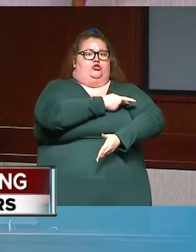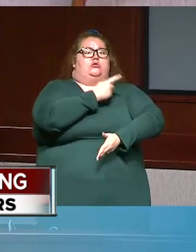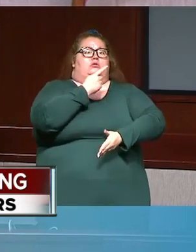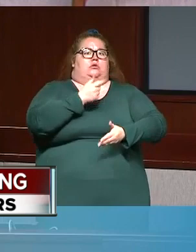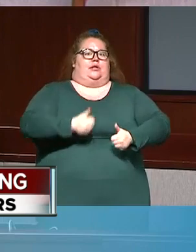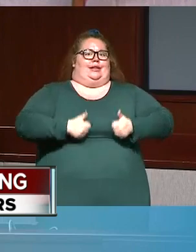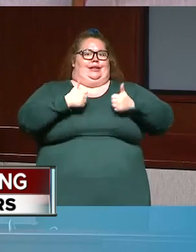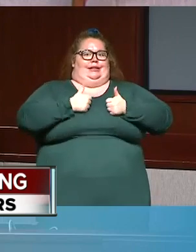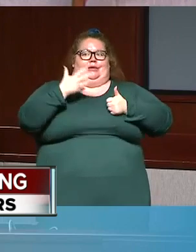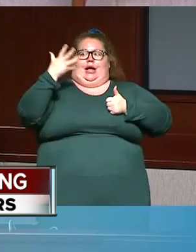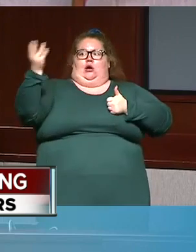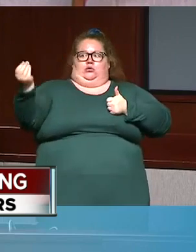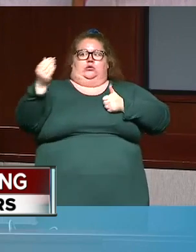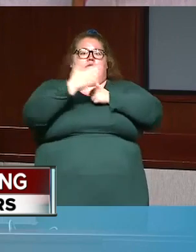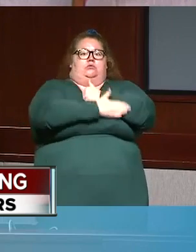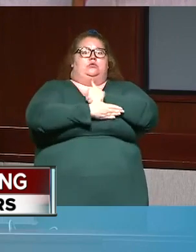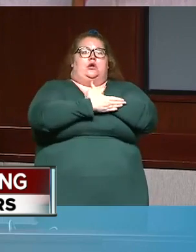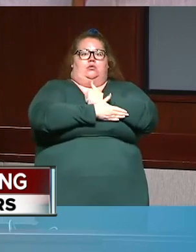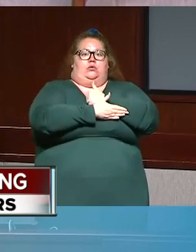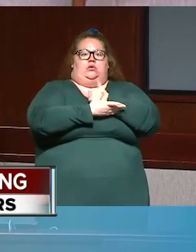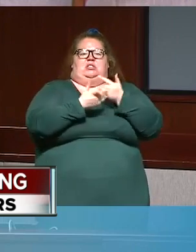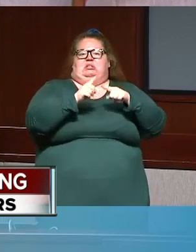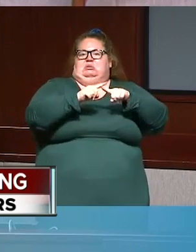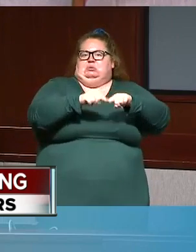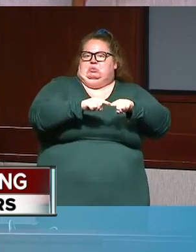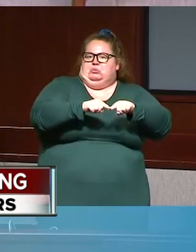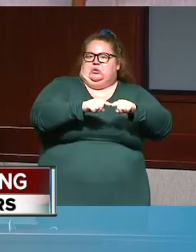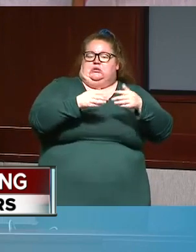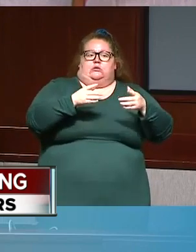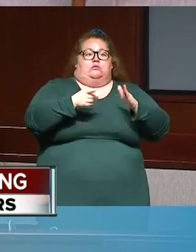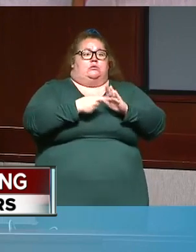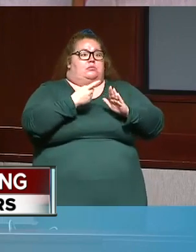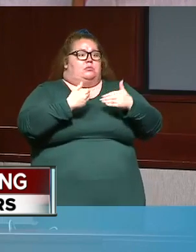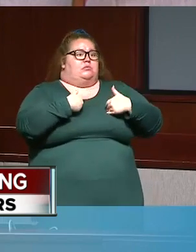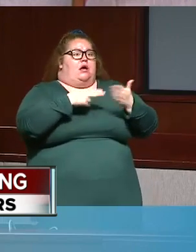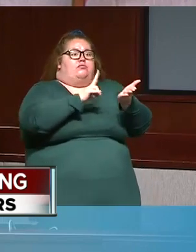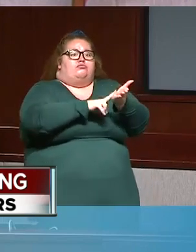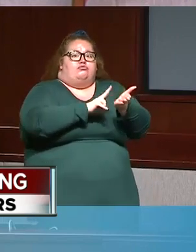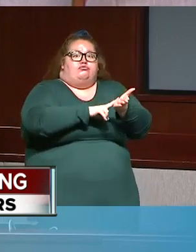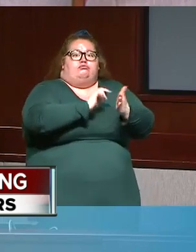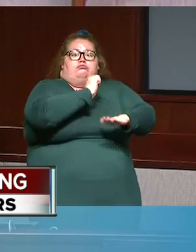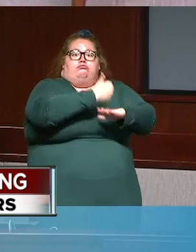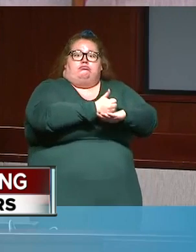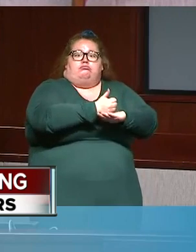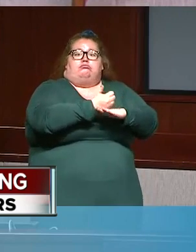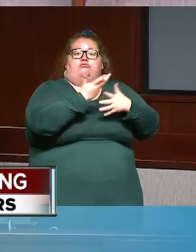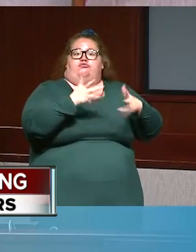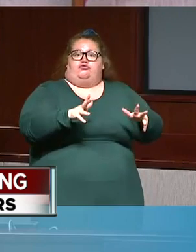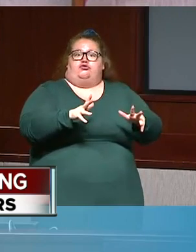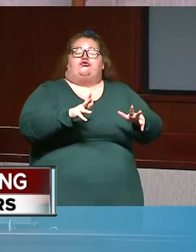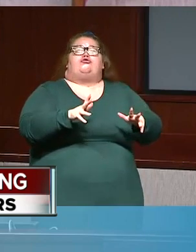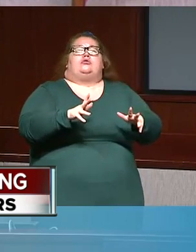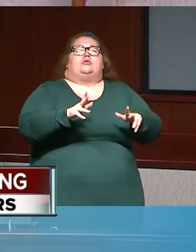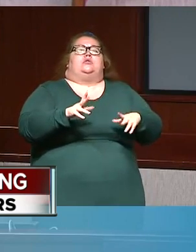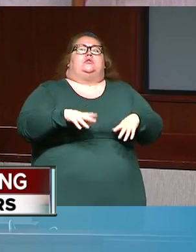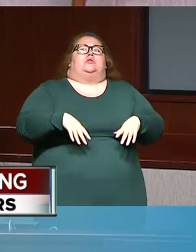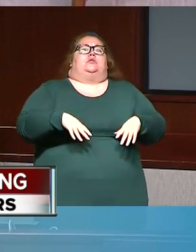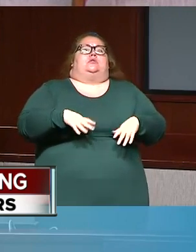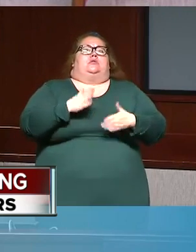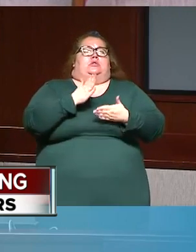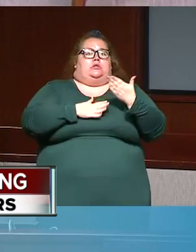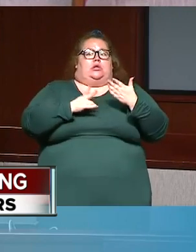arrangements. Some other counties or areas, and what we've seen in Imperial County,